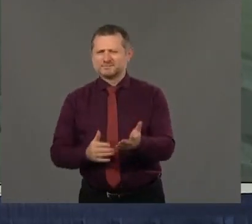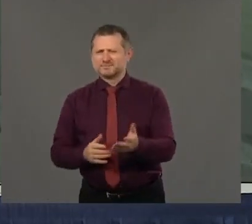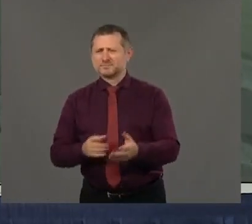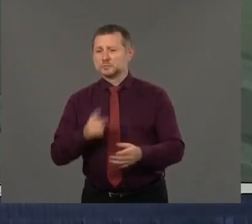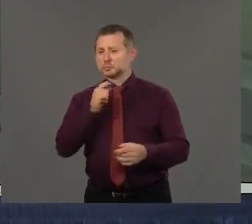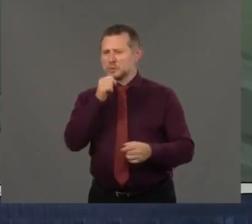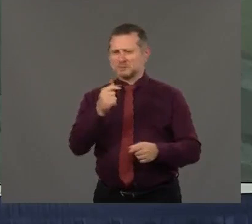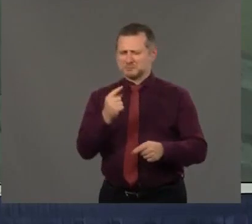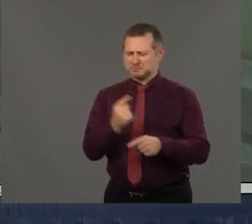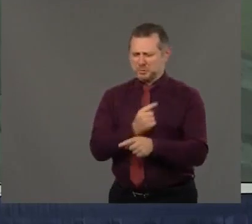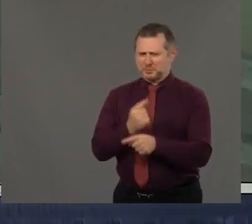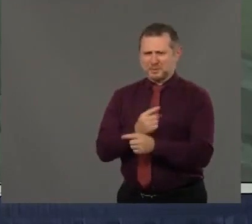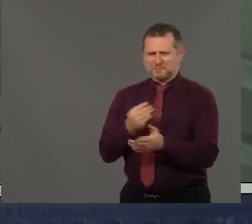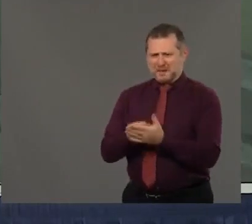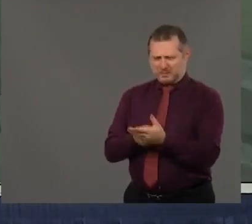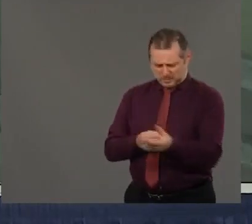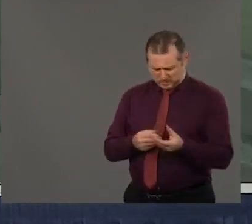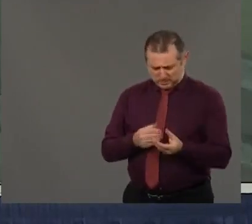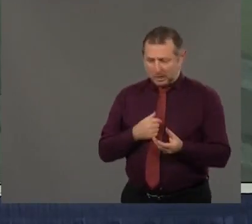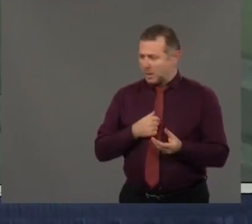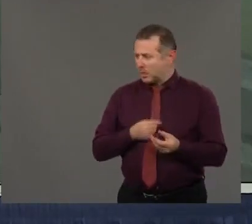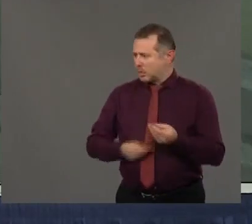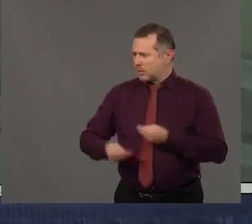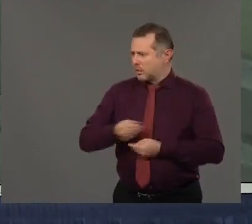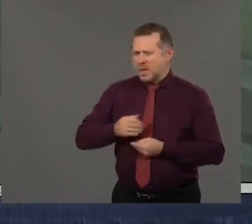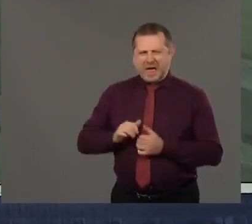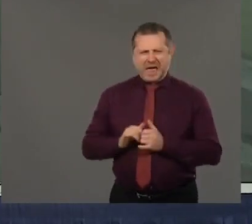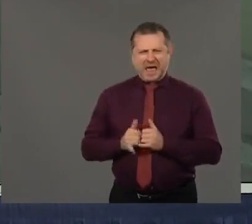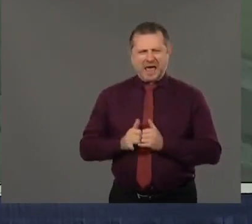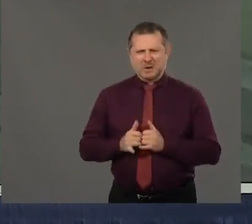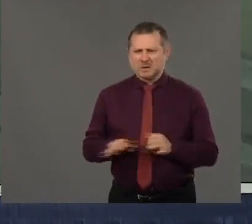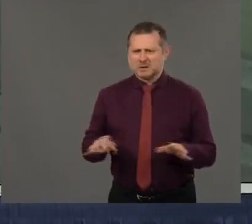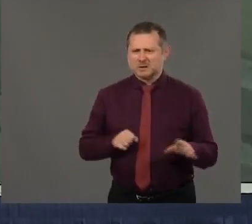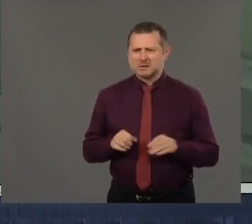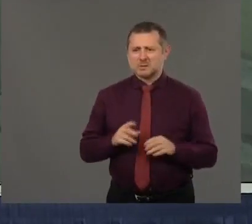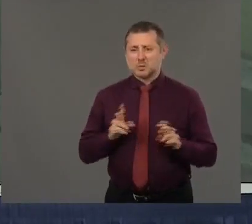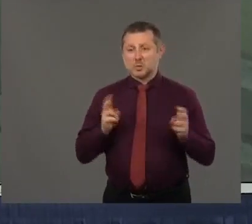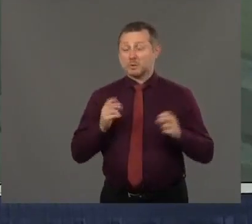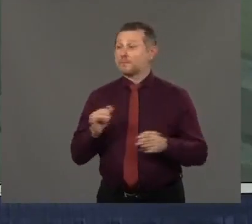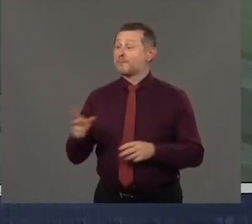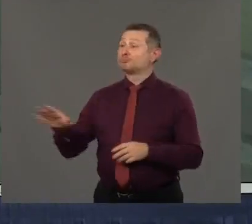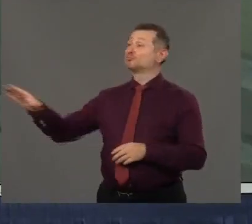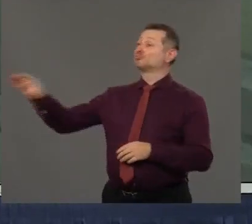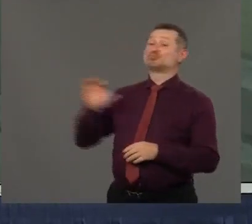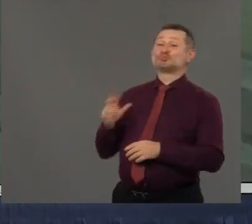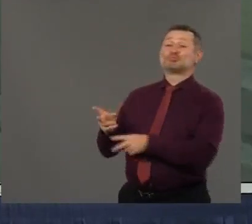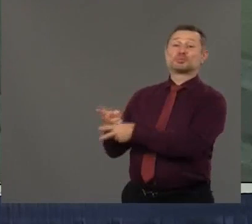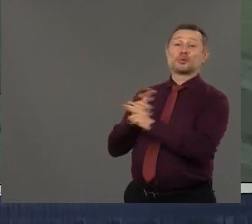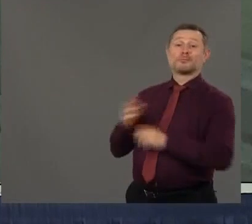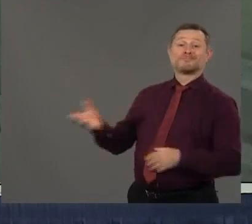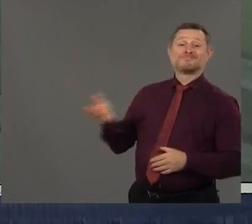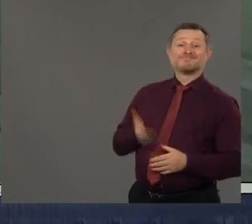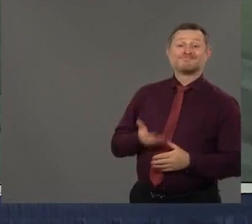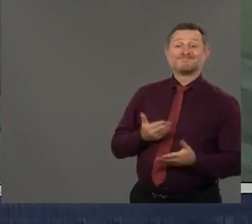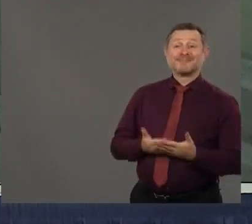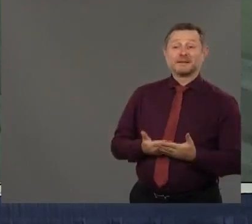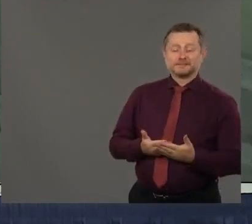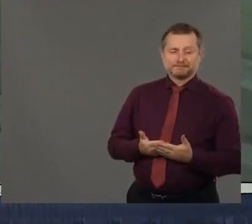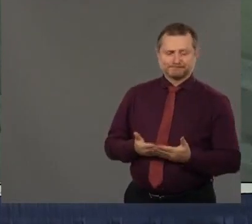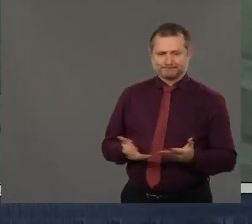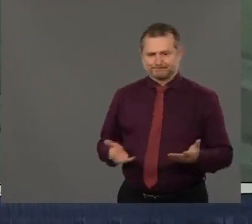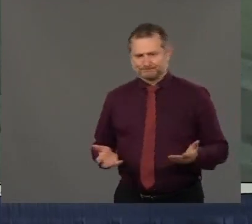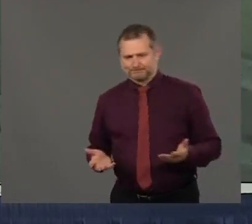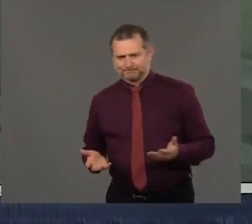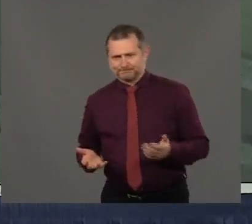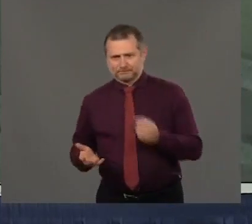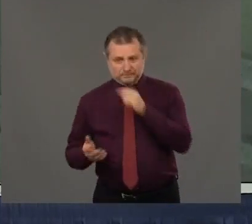responsible? You know, borrowing in and of itself is not a great